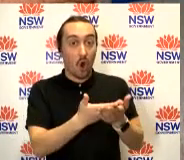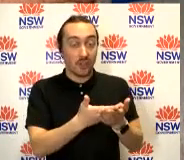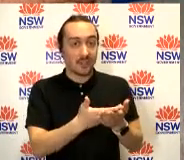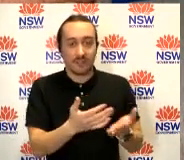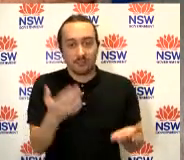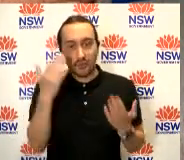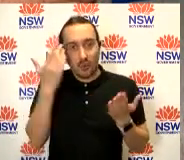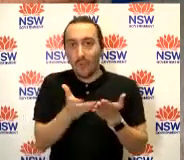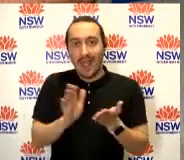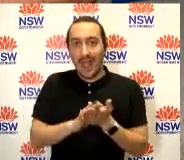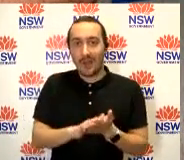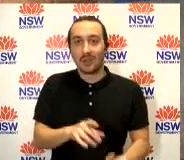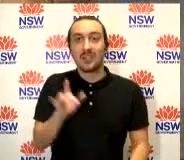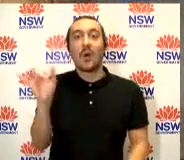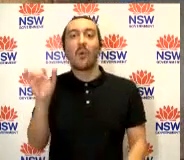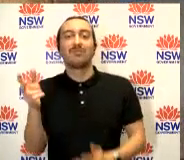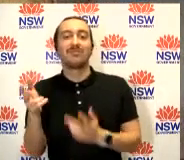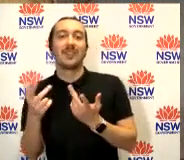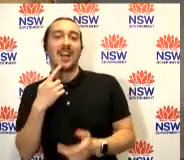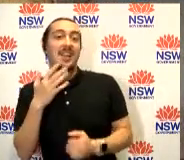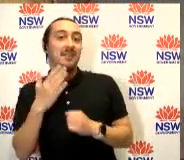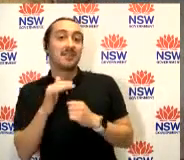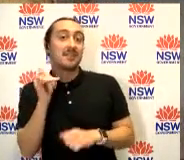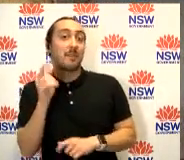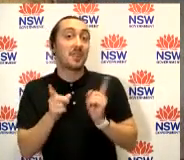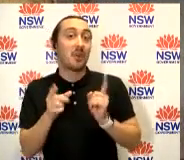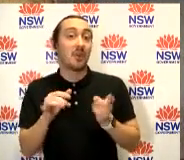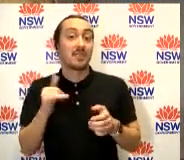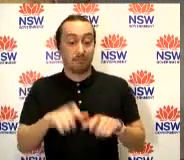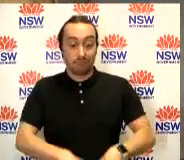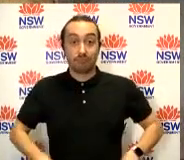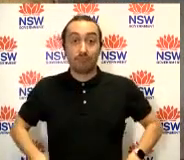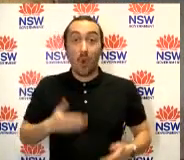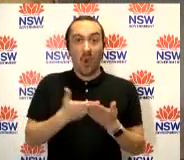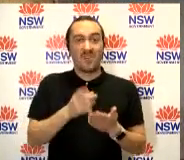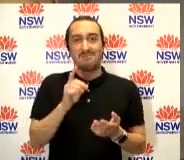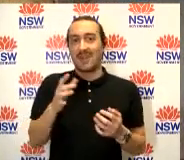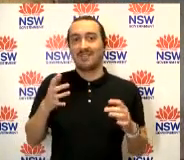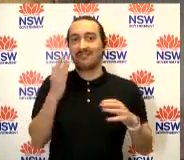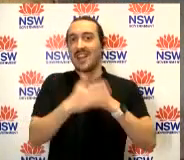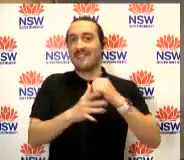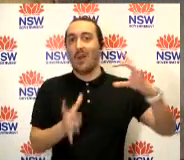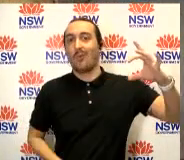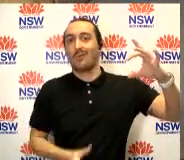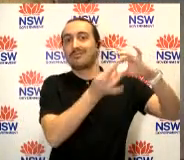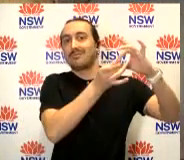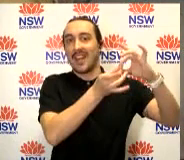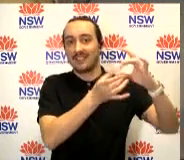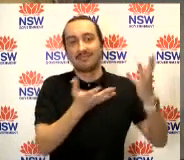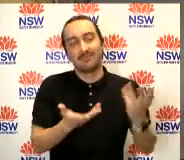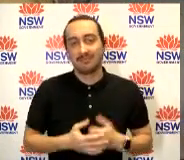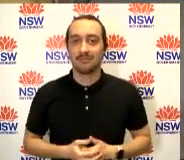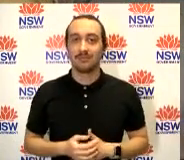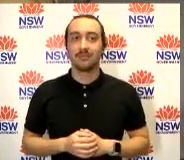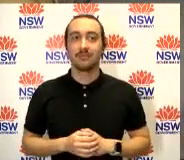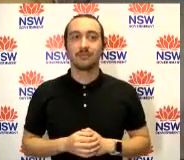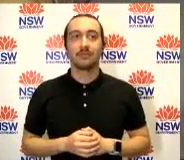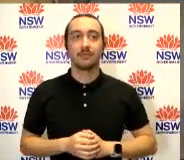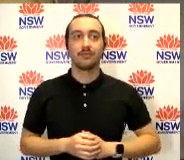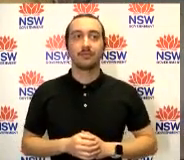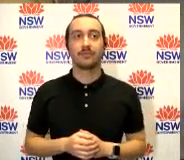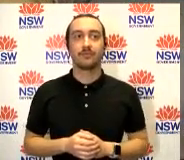thing. Yes. Yeah. I see that quite often as well. Okay, so next question we've got here is that